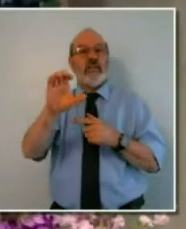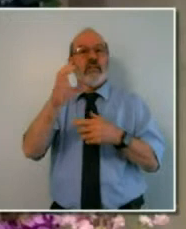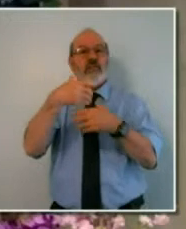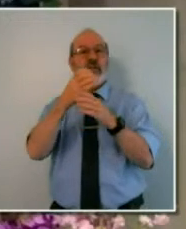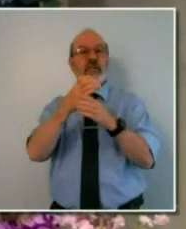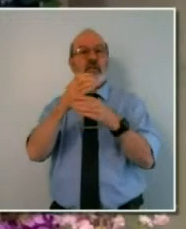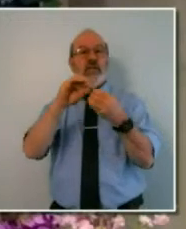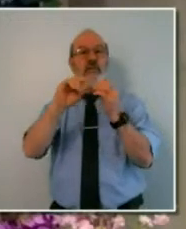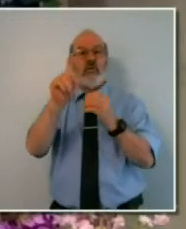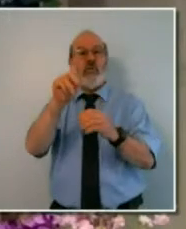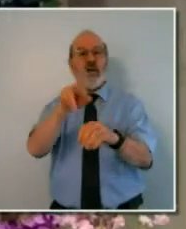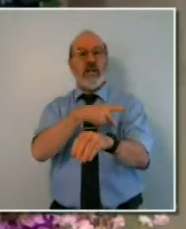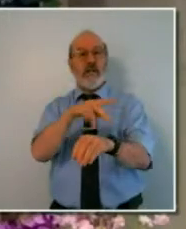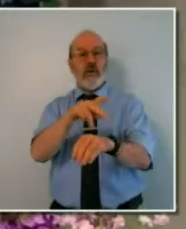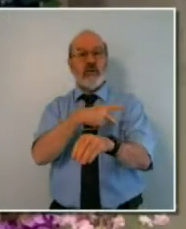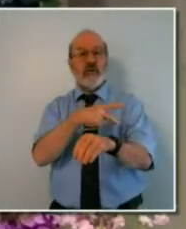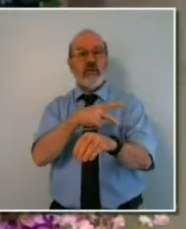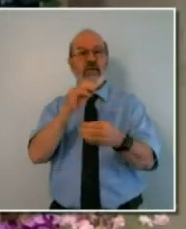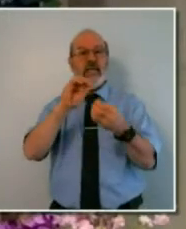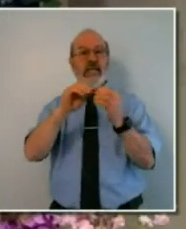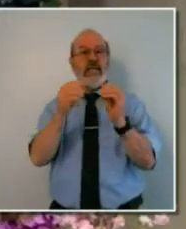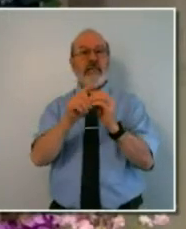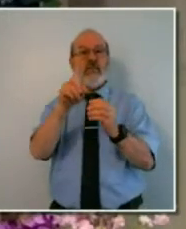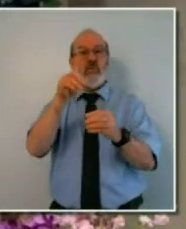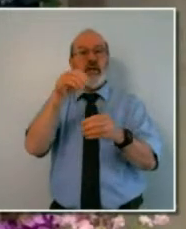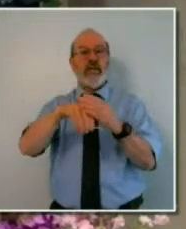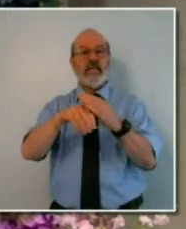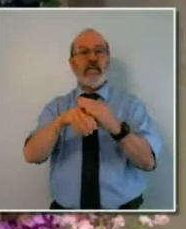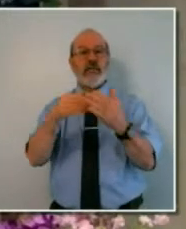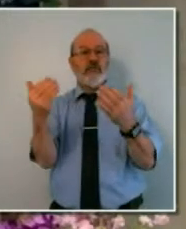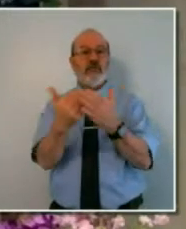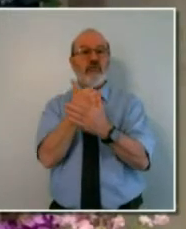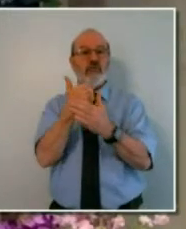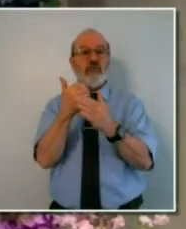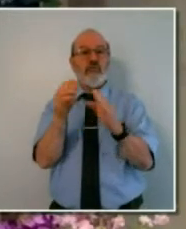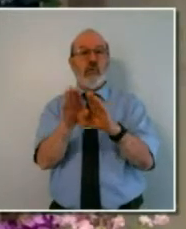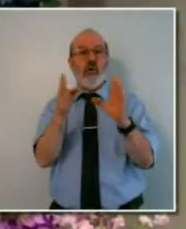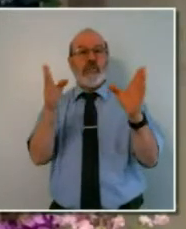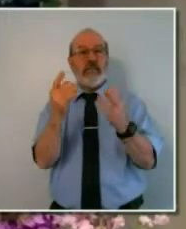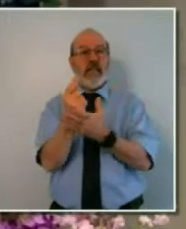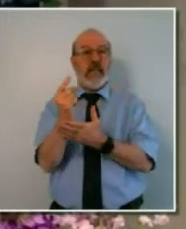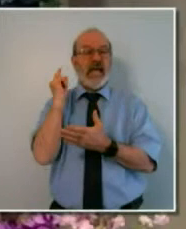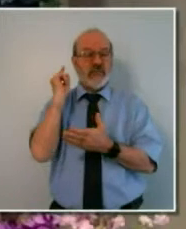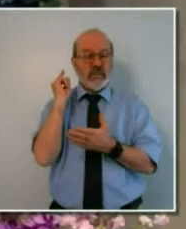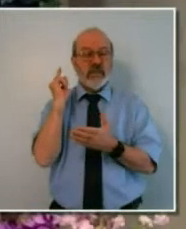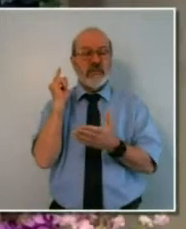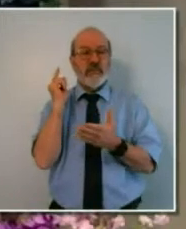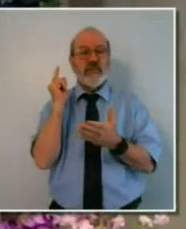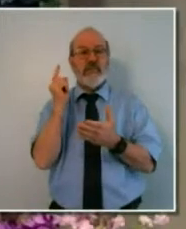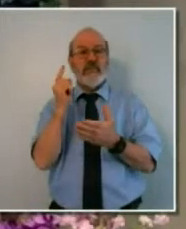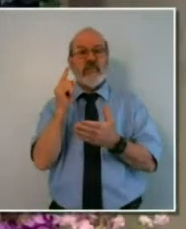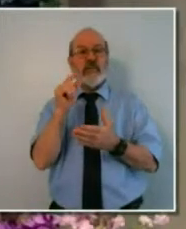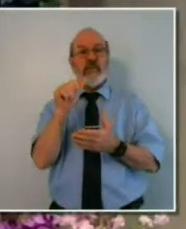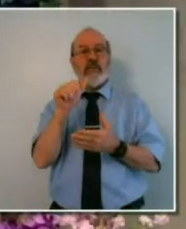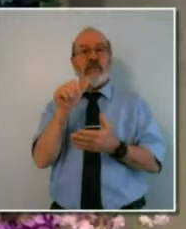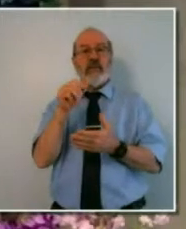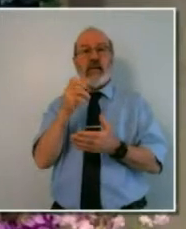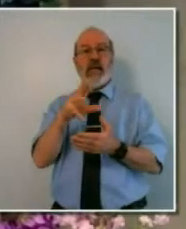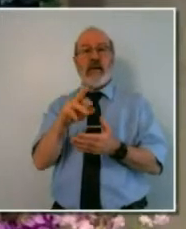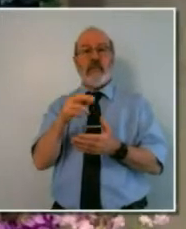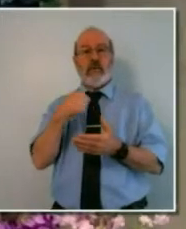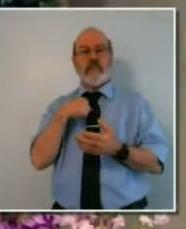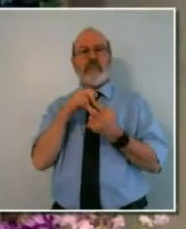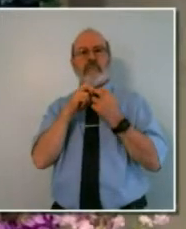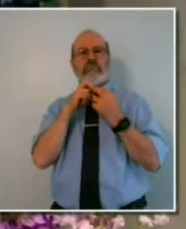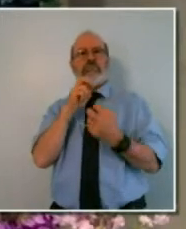poetry and number one in hot new releases last week. Amber and I are stunned.